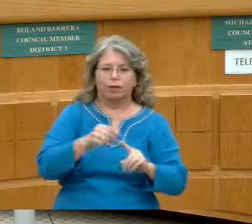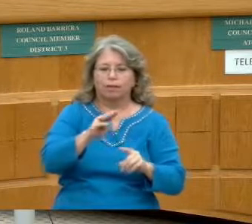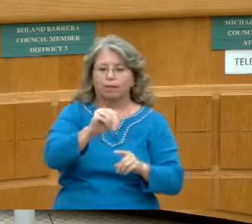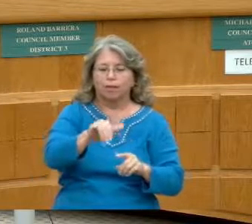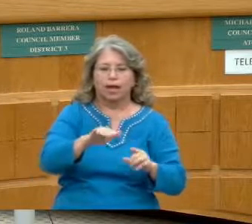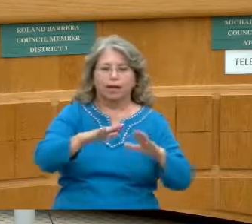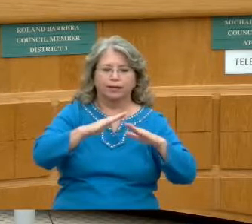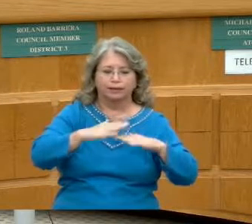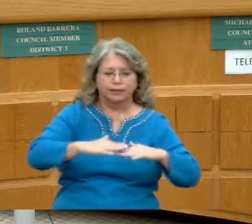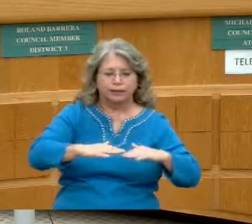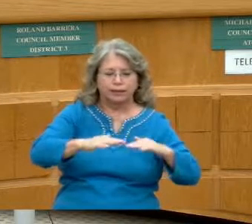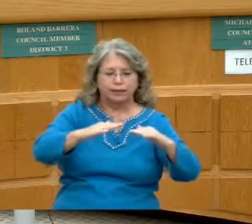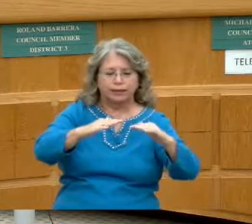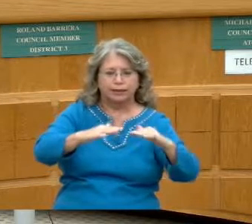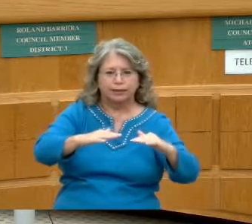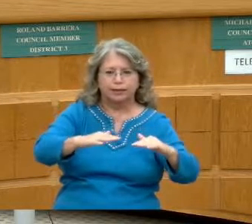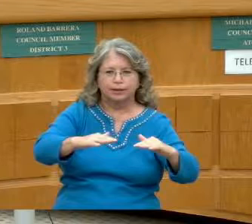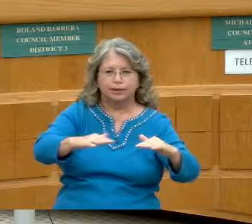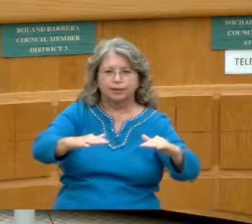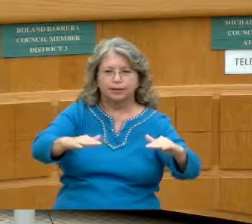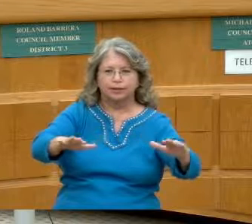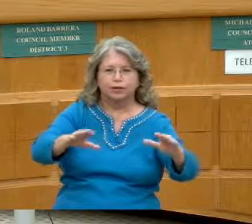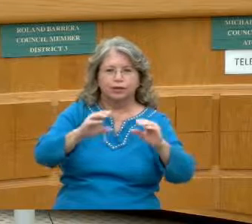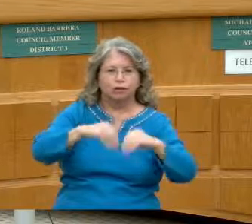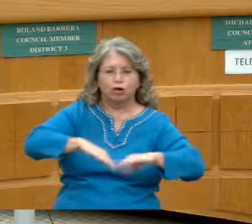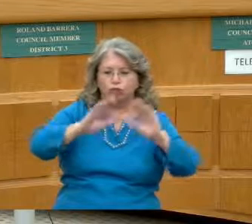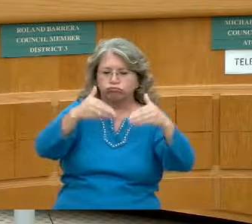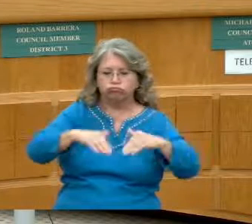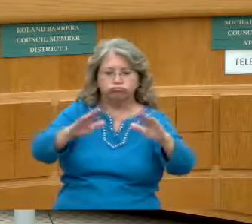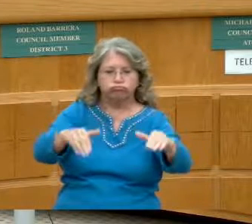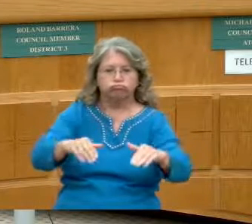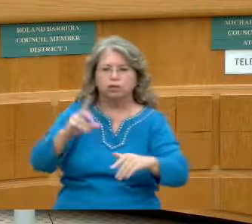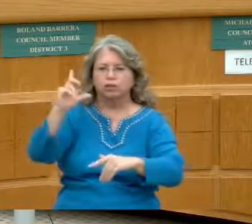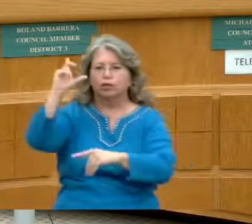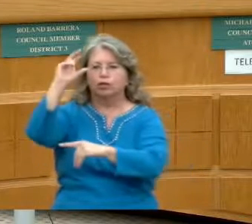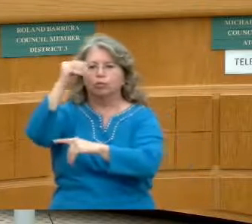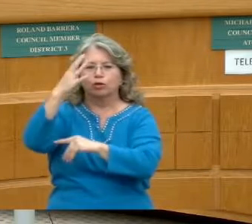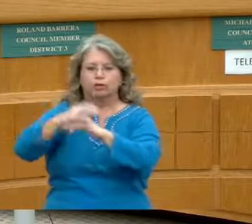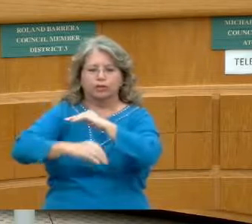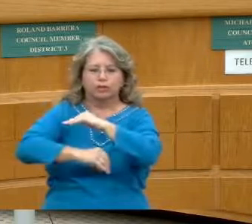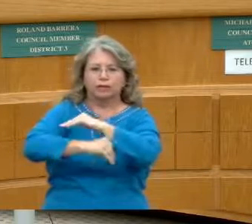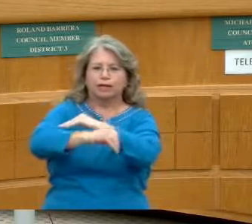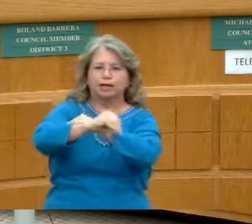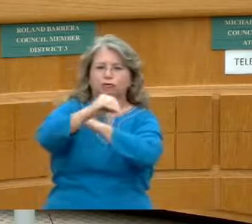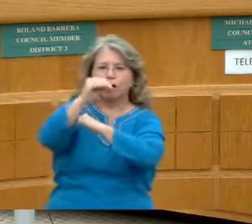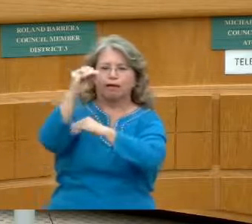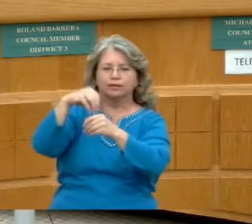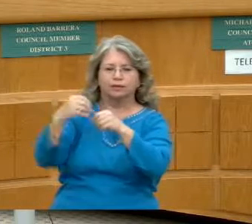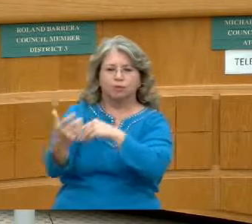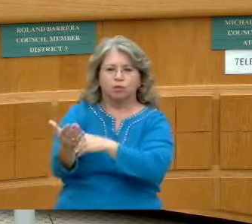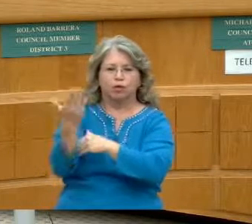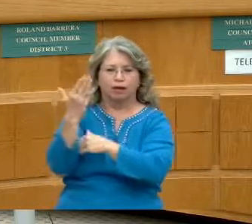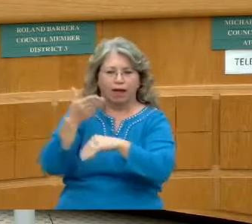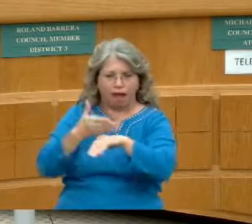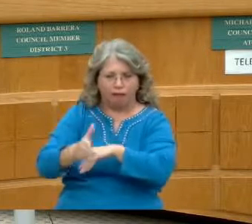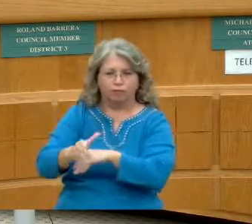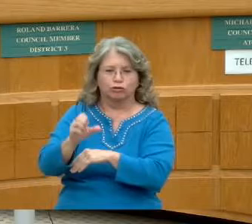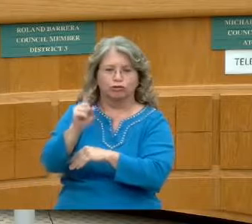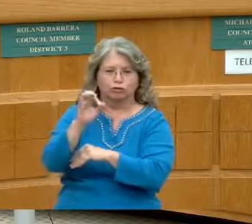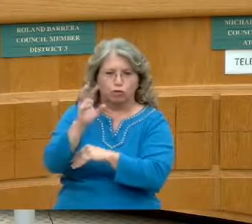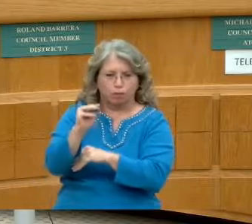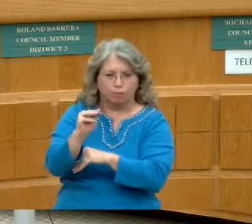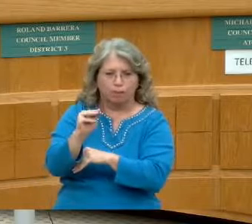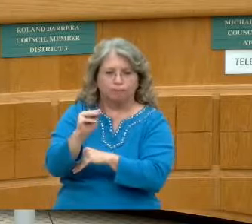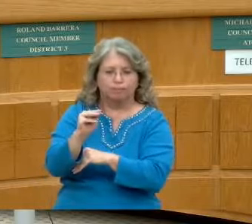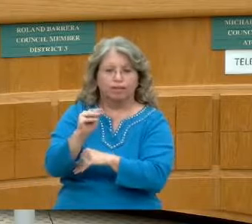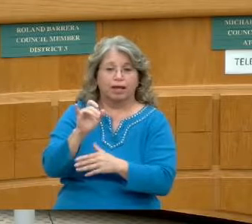are no waves. It's just that beautiful, beautiful sunrise that you see in the morning after that storm. And that's